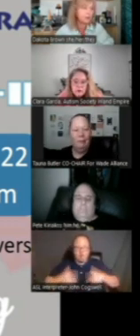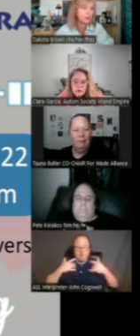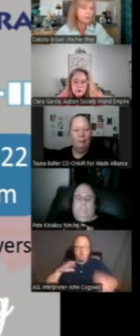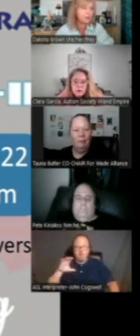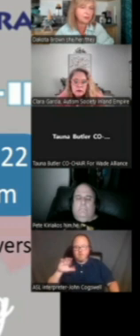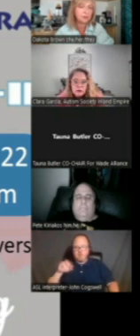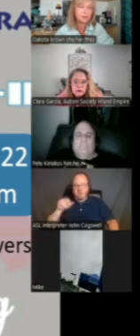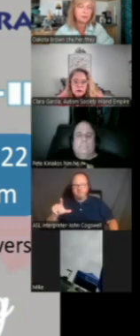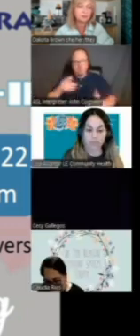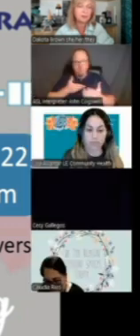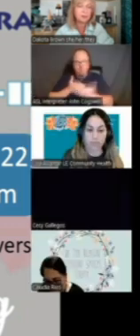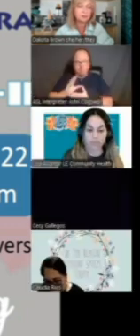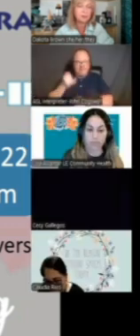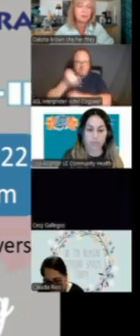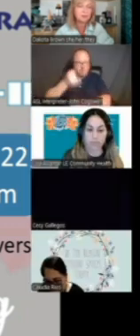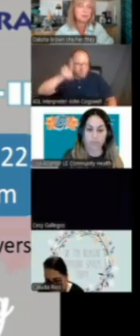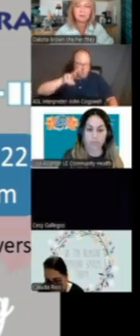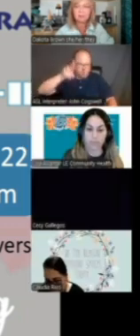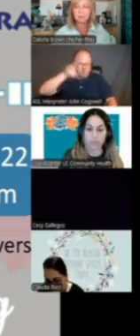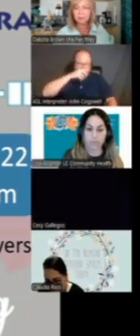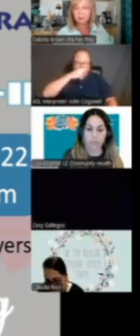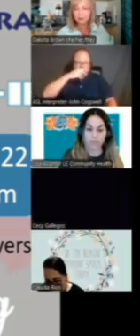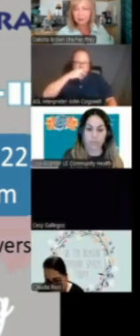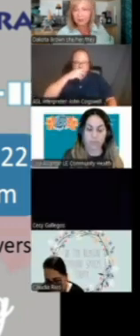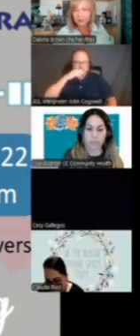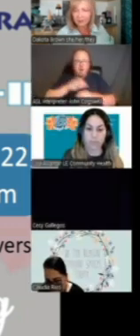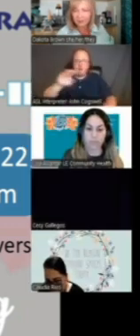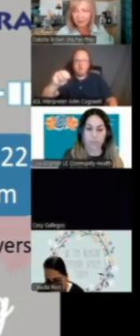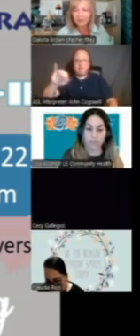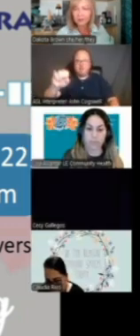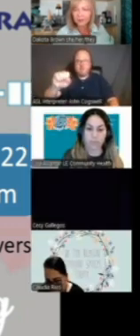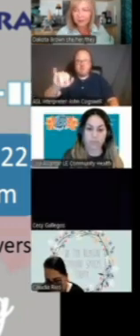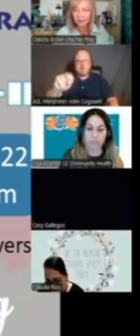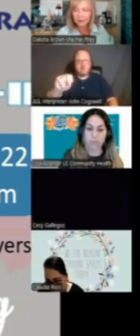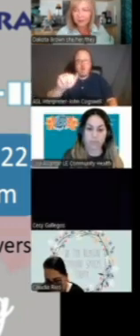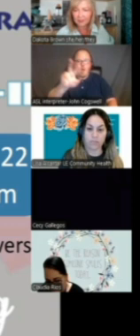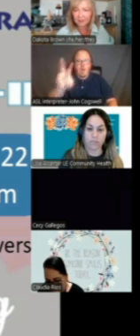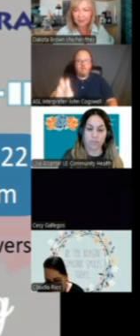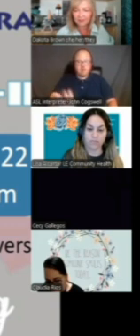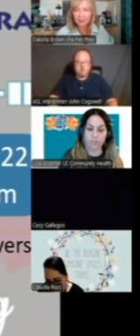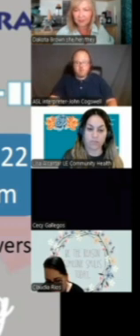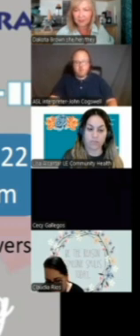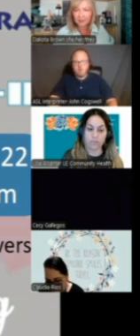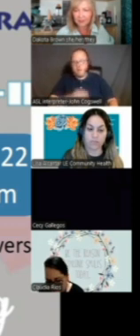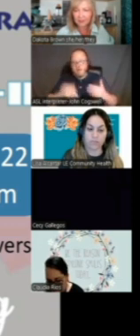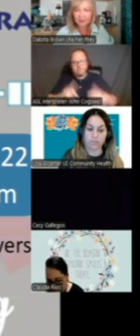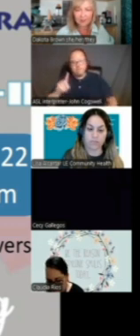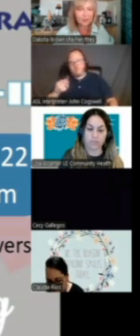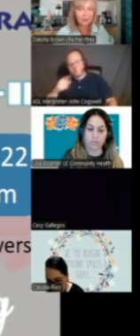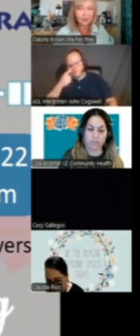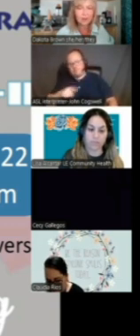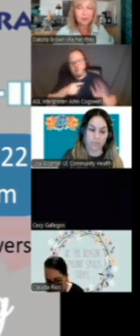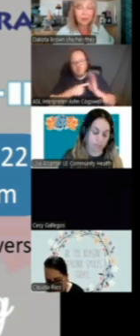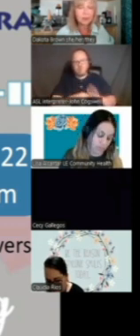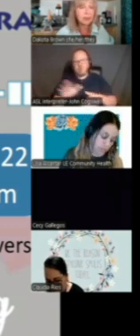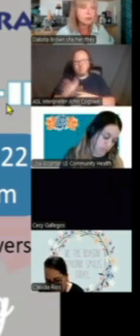Rights Institute. And it's on Mission Avenue. And below that, Dakota, can you show them or